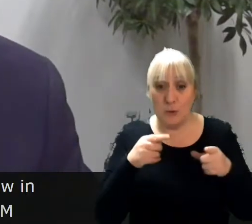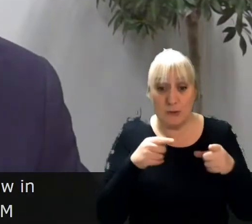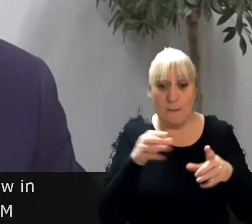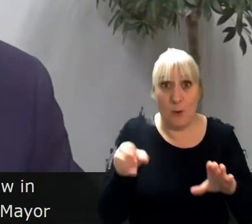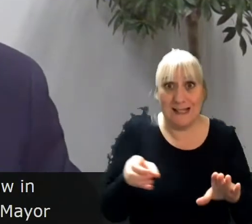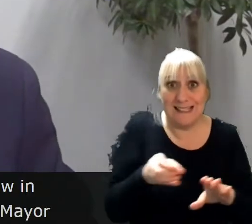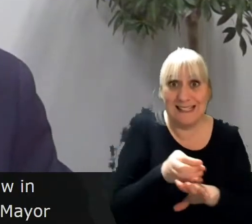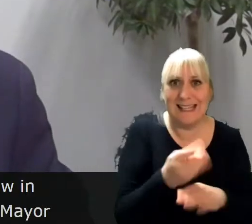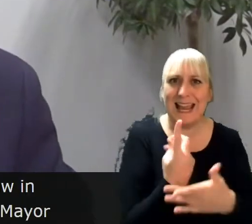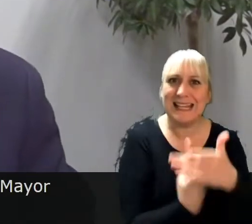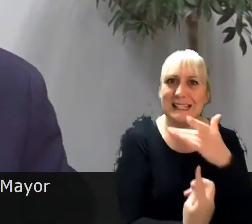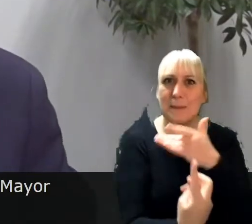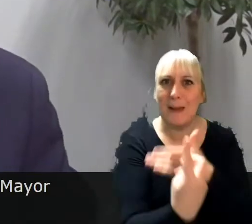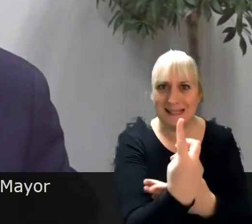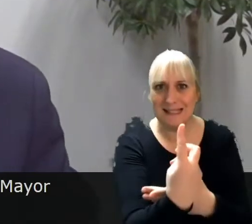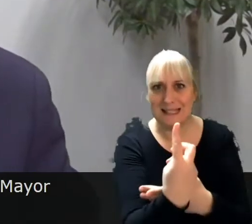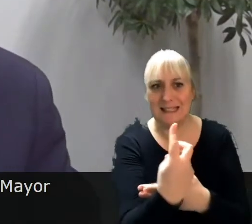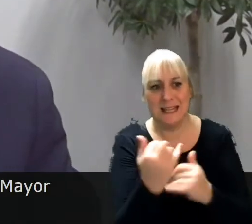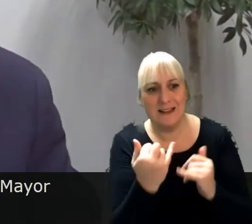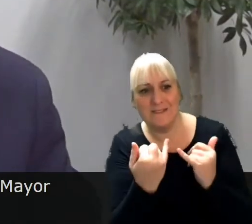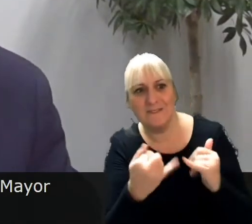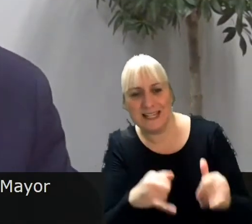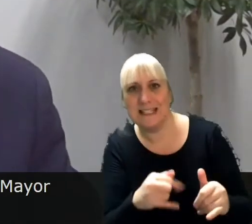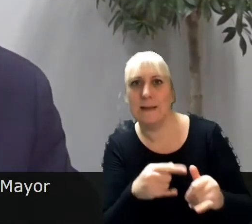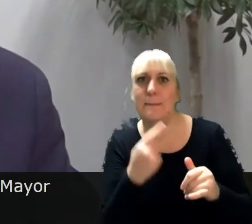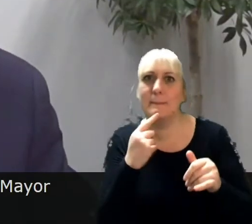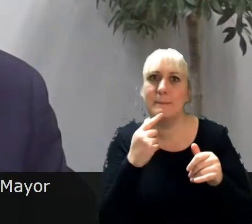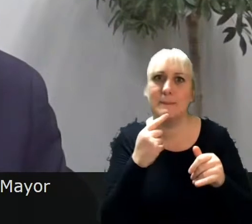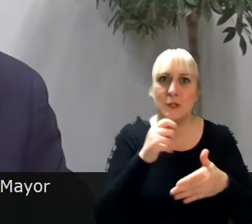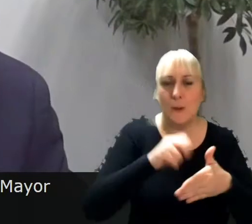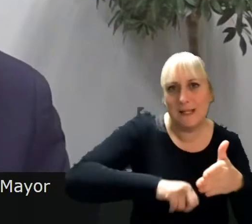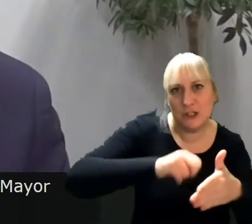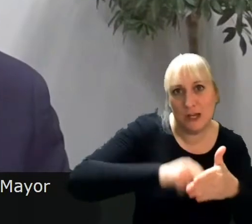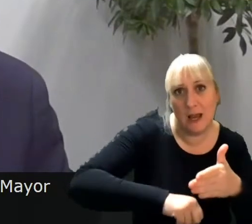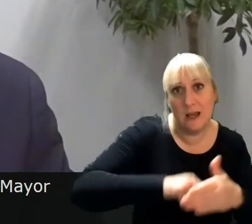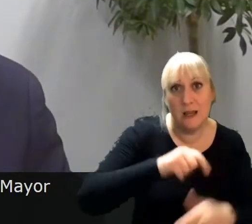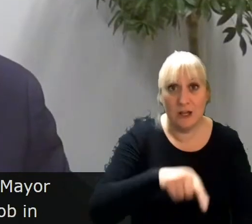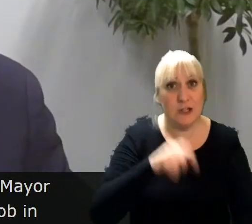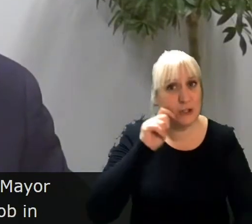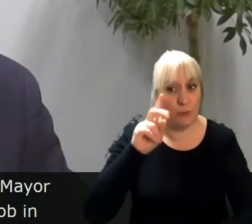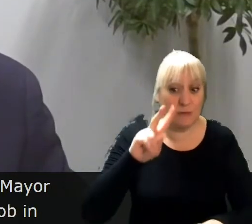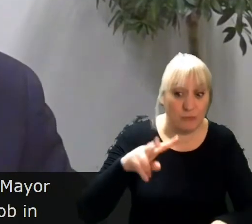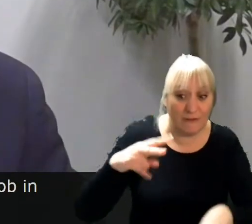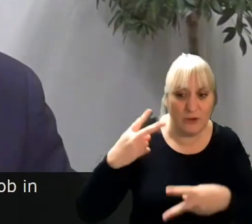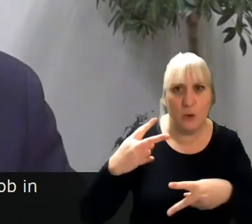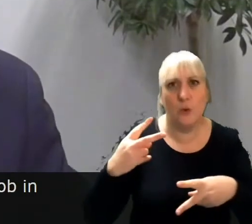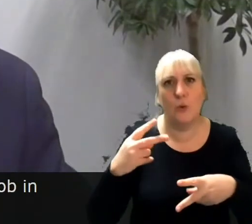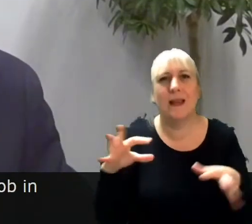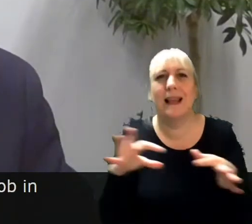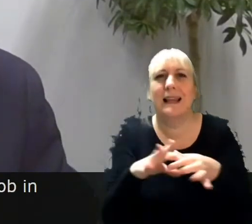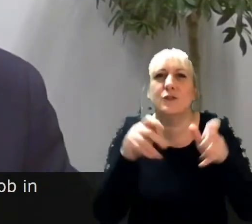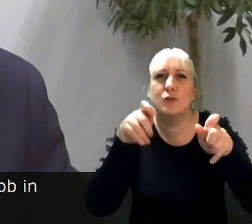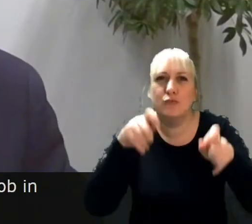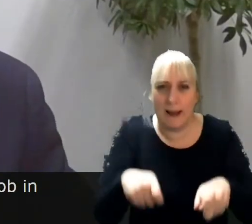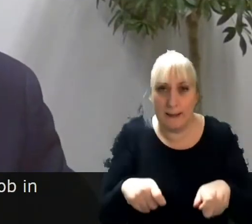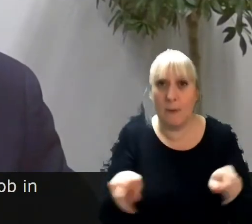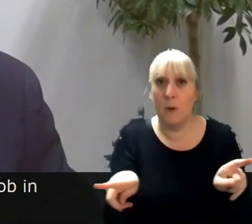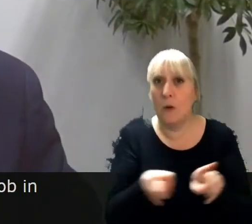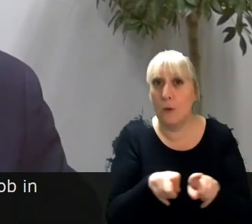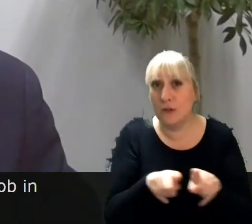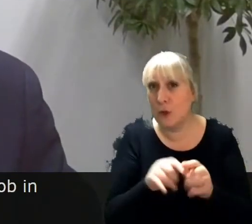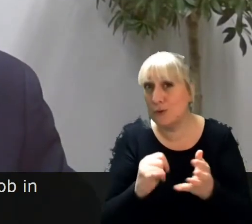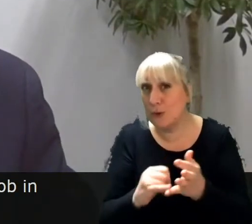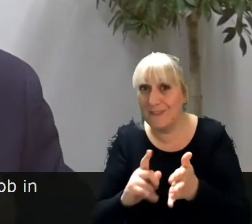done a brilliant job in relation to leading a review around rape and other work with the Deputy Mayor, Sophie Linden, to really make